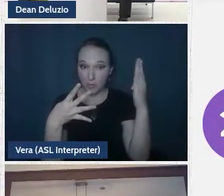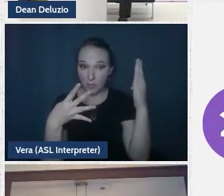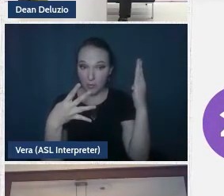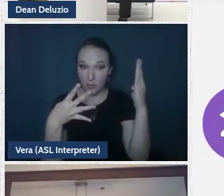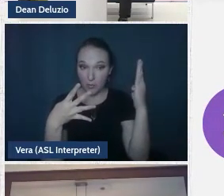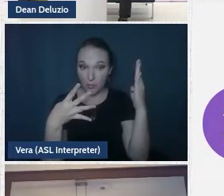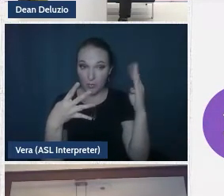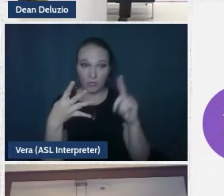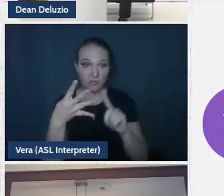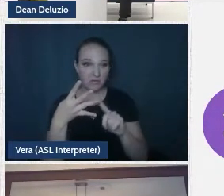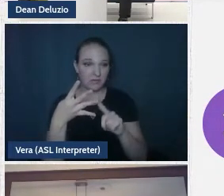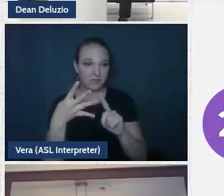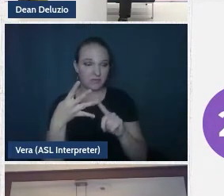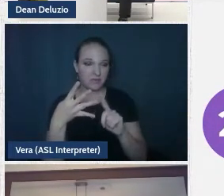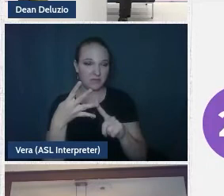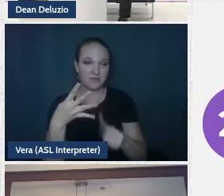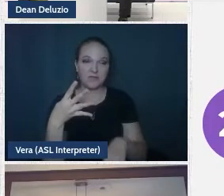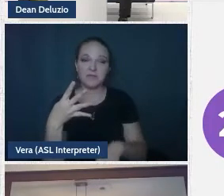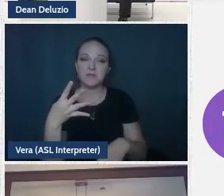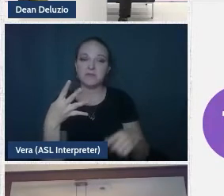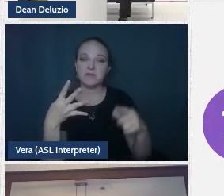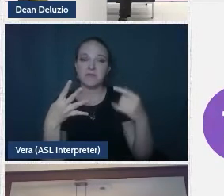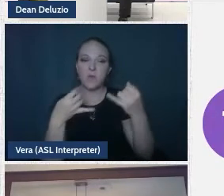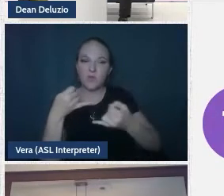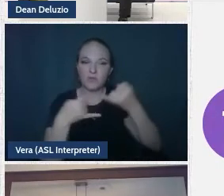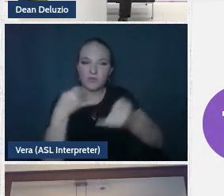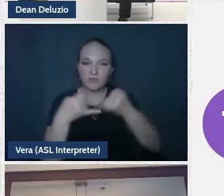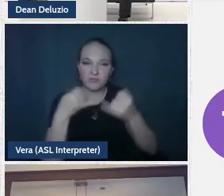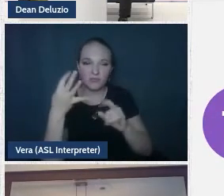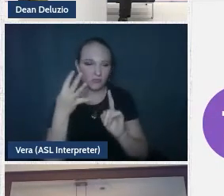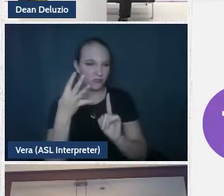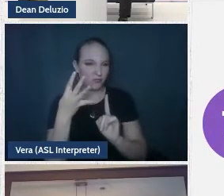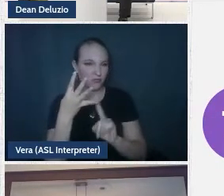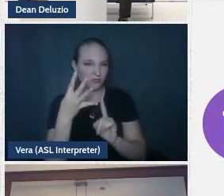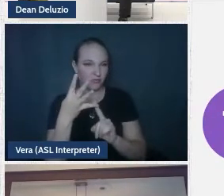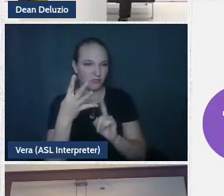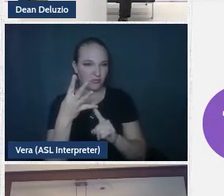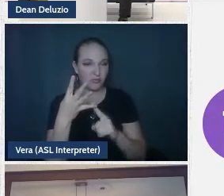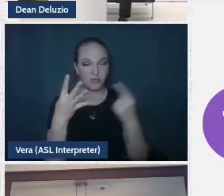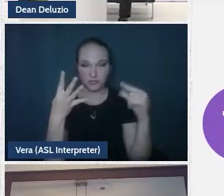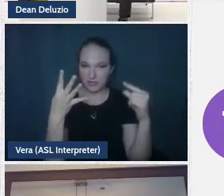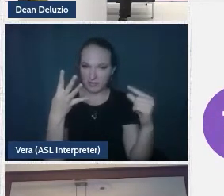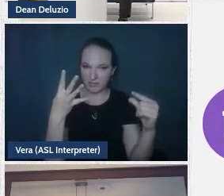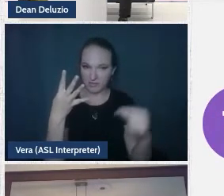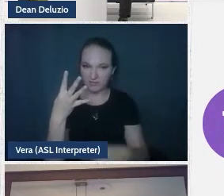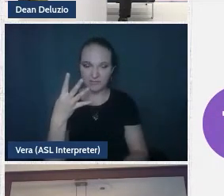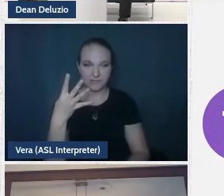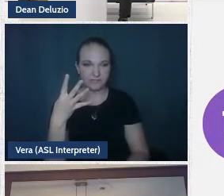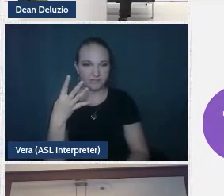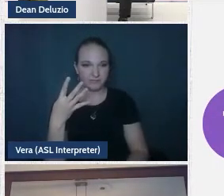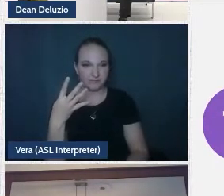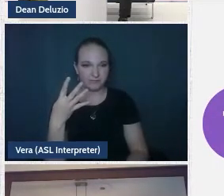team, the Queen's Precambrian mining team, or RoboMaster?